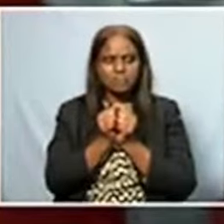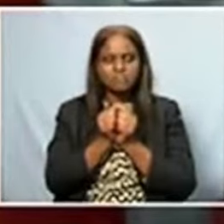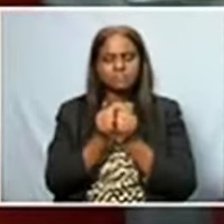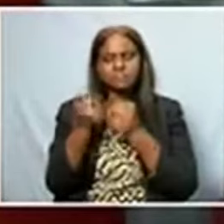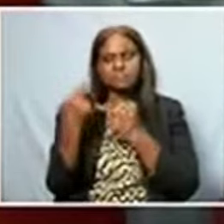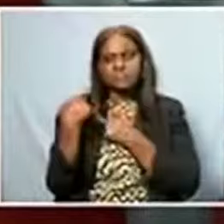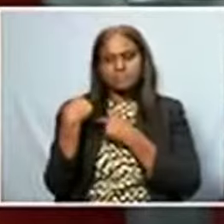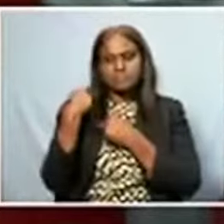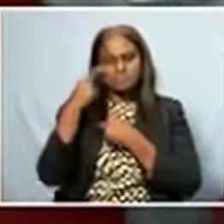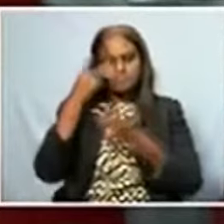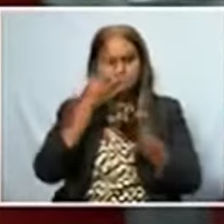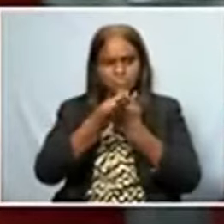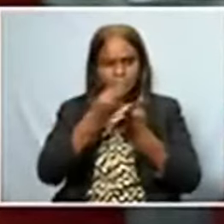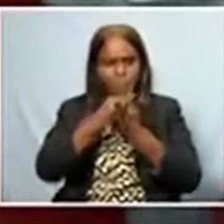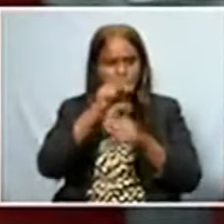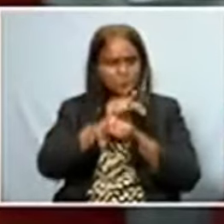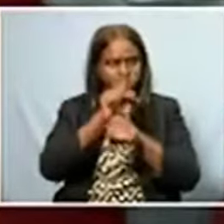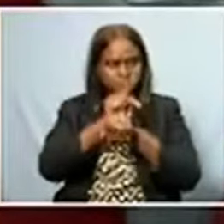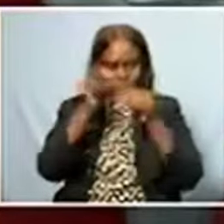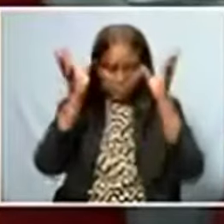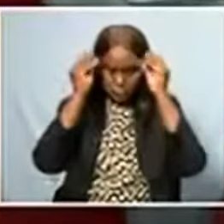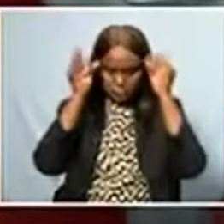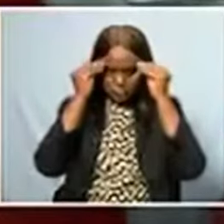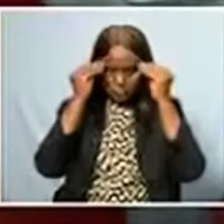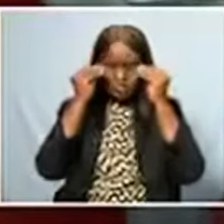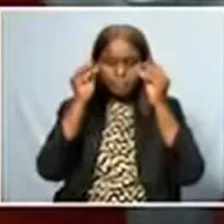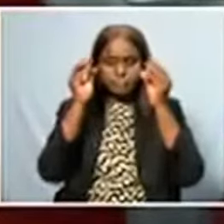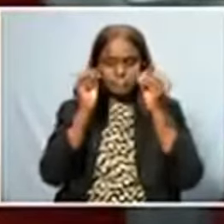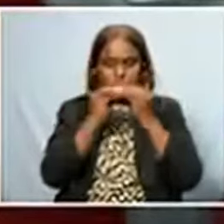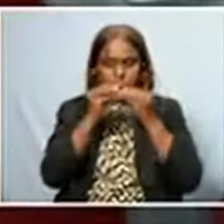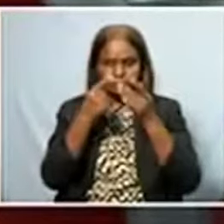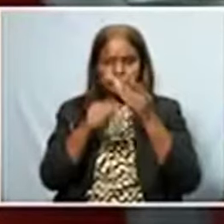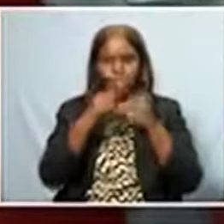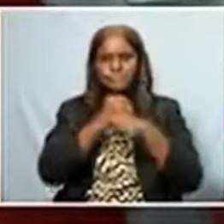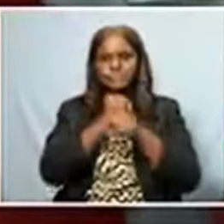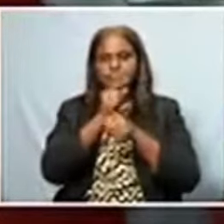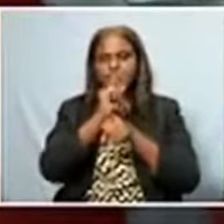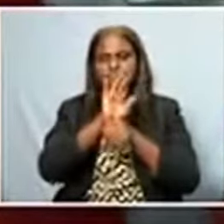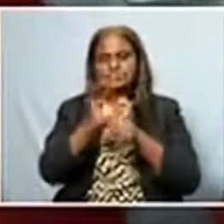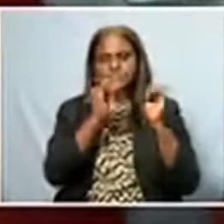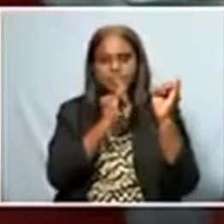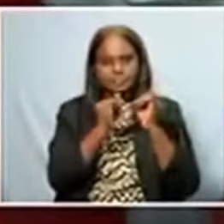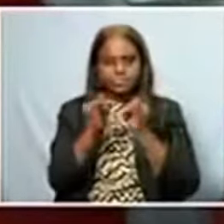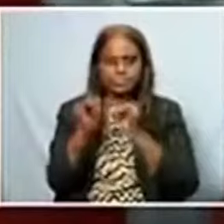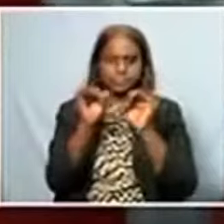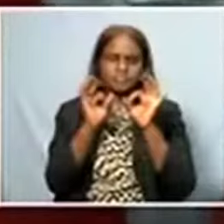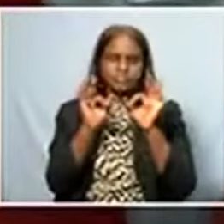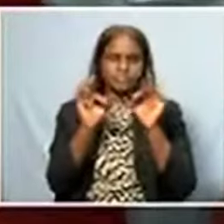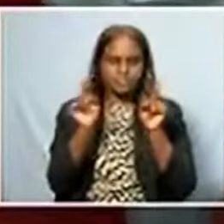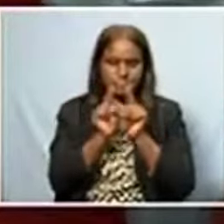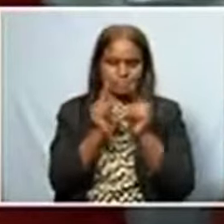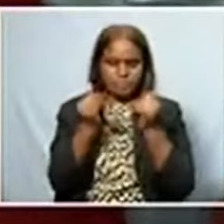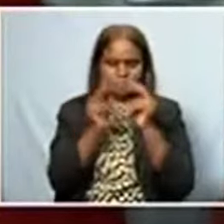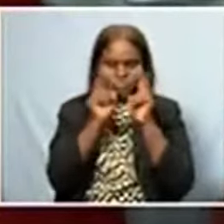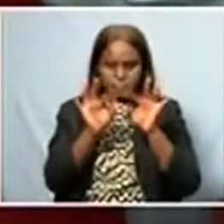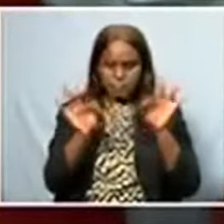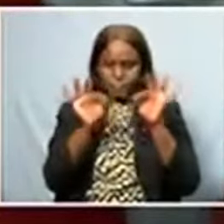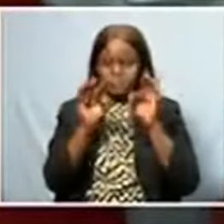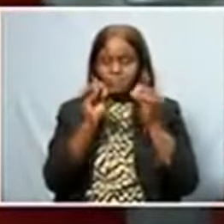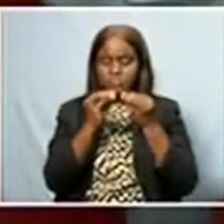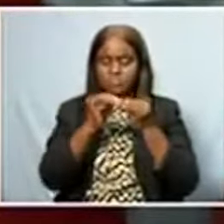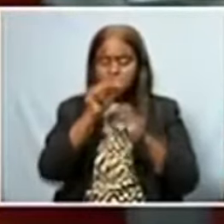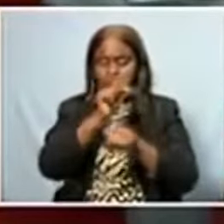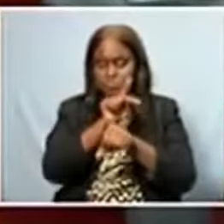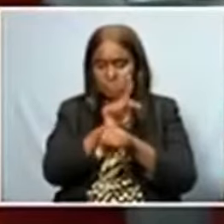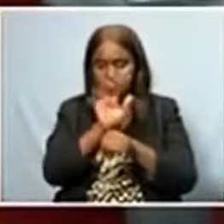oversight of capital projects experiencing bottlenecks to ensure effective implementation. It's necessary that projects